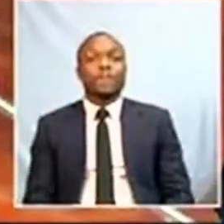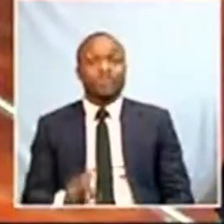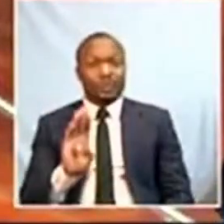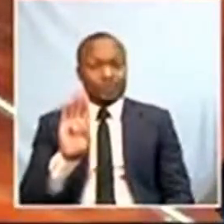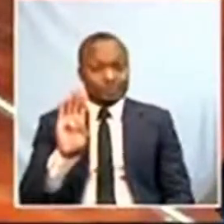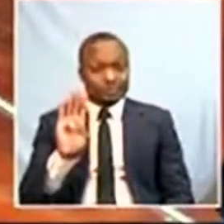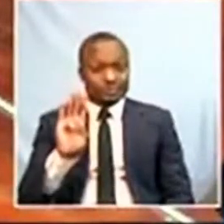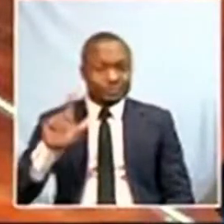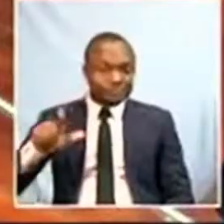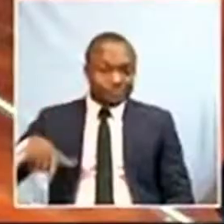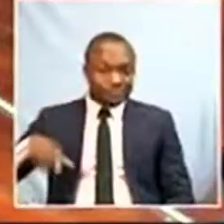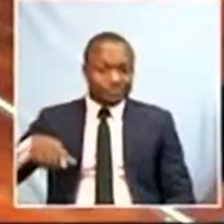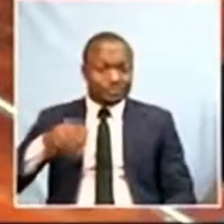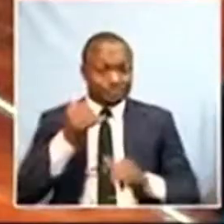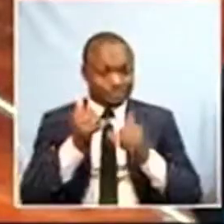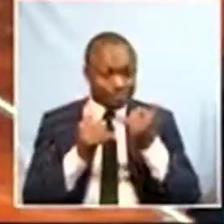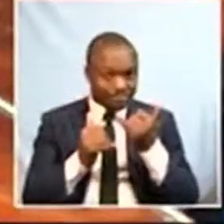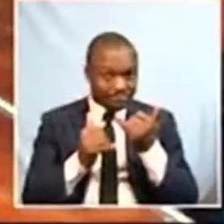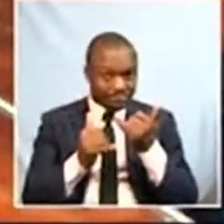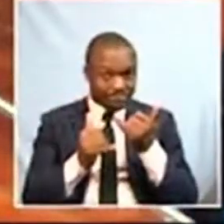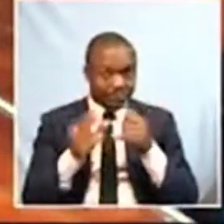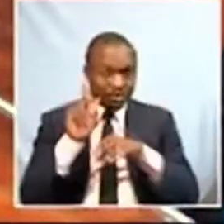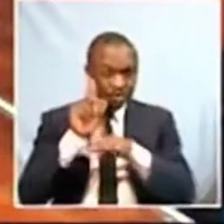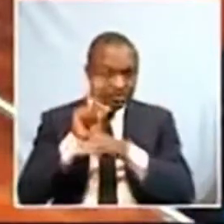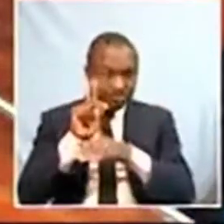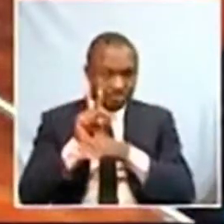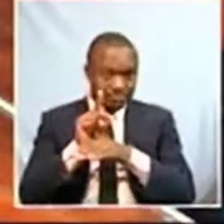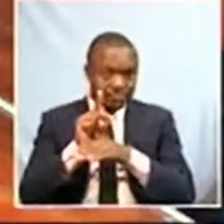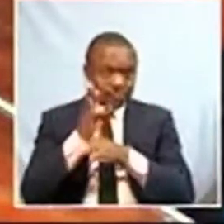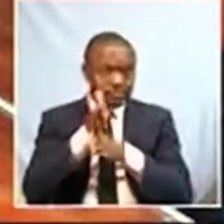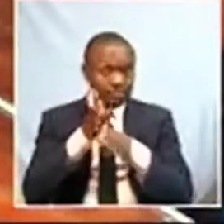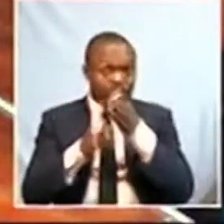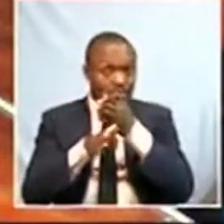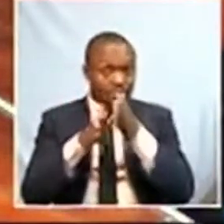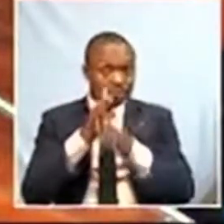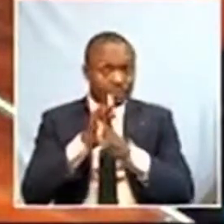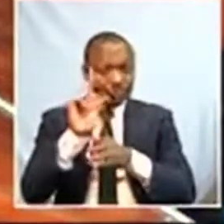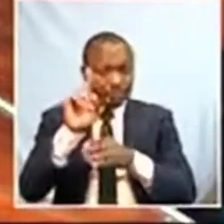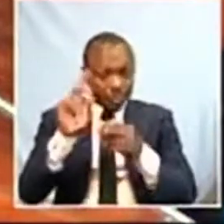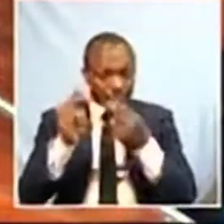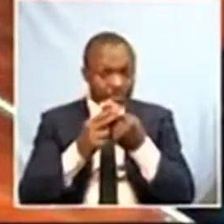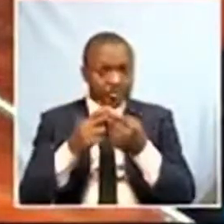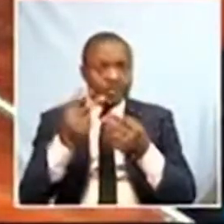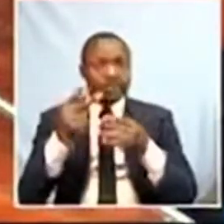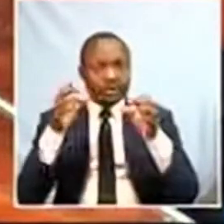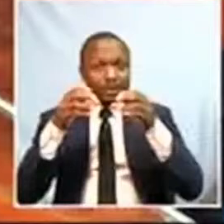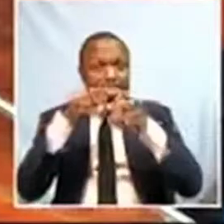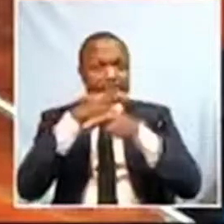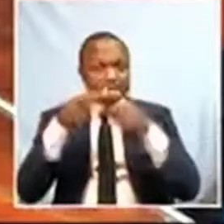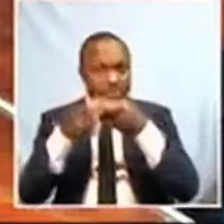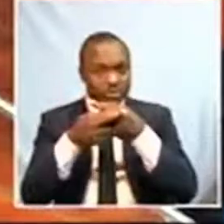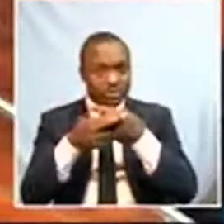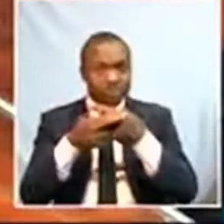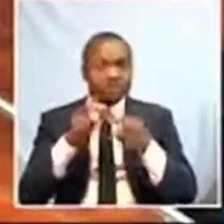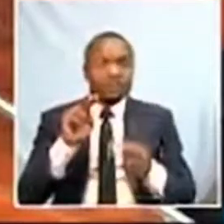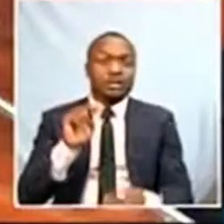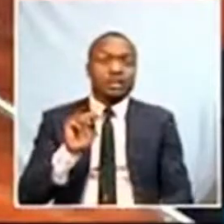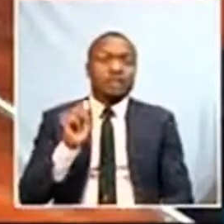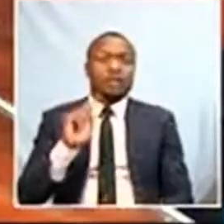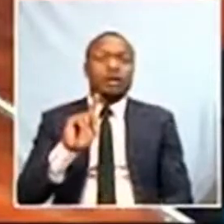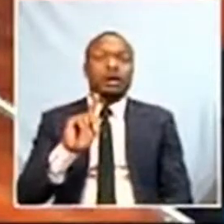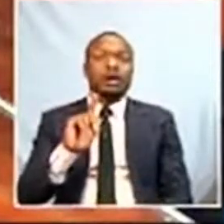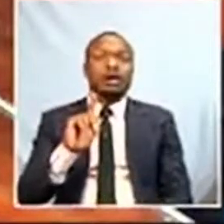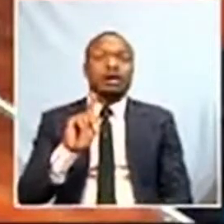B. Delayed completion project. Construction of a 1x3 classroom block at Nakaya